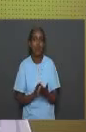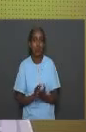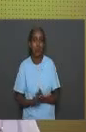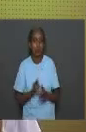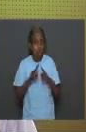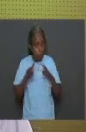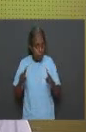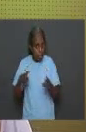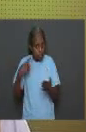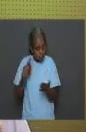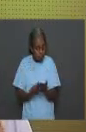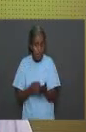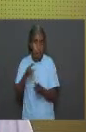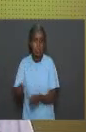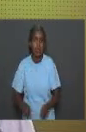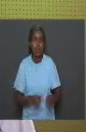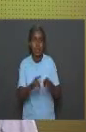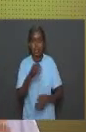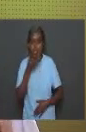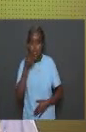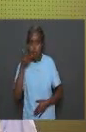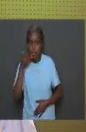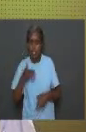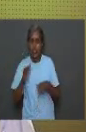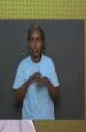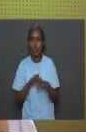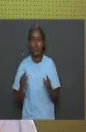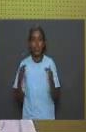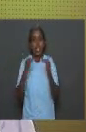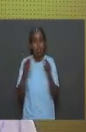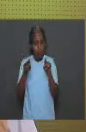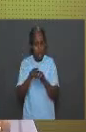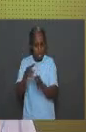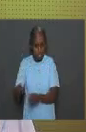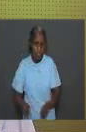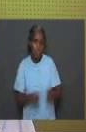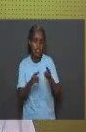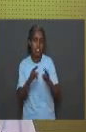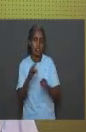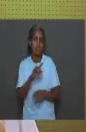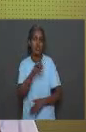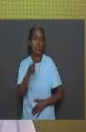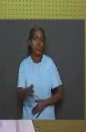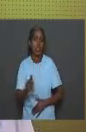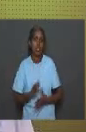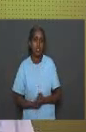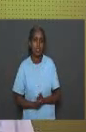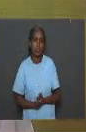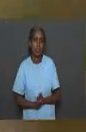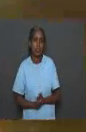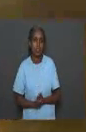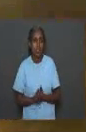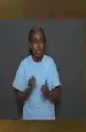form, but this method is based on equivalent systems of